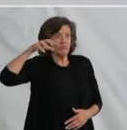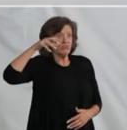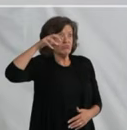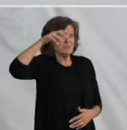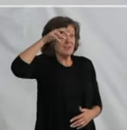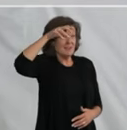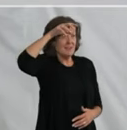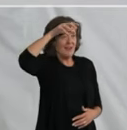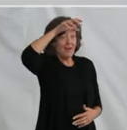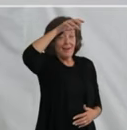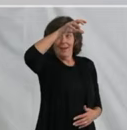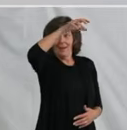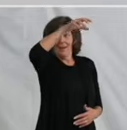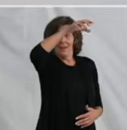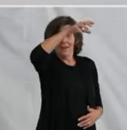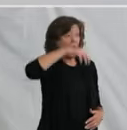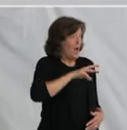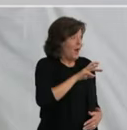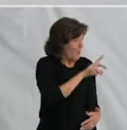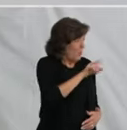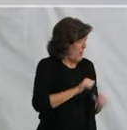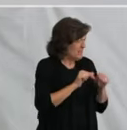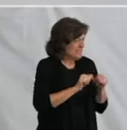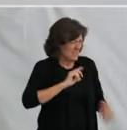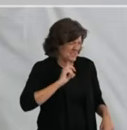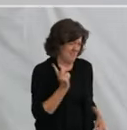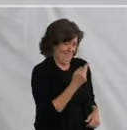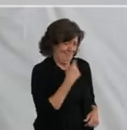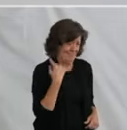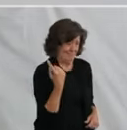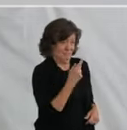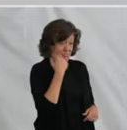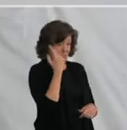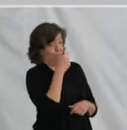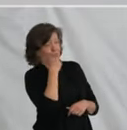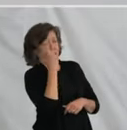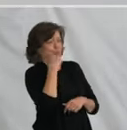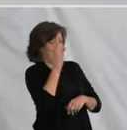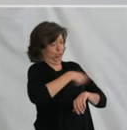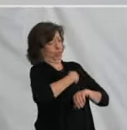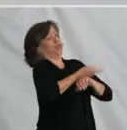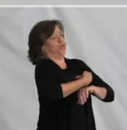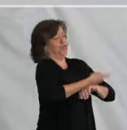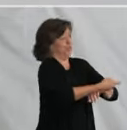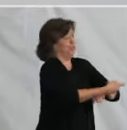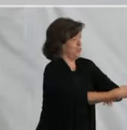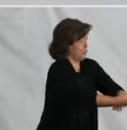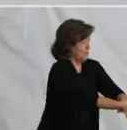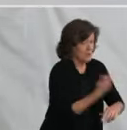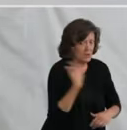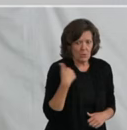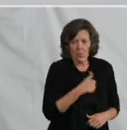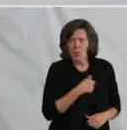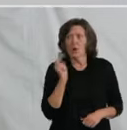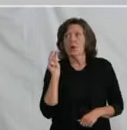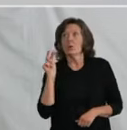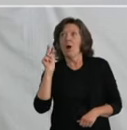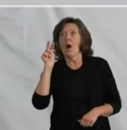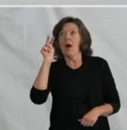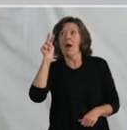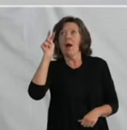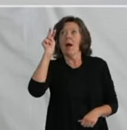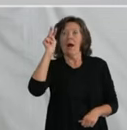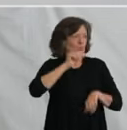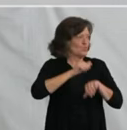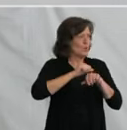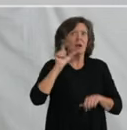Wally's momentum kept him spinning in circles. He lost his balance and went somersaulting across the ground, and we watched as that rock reached the